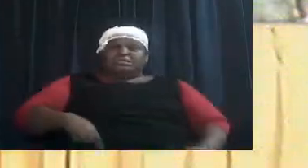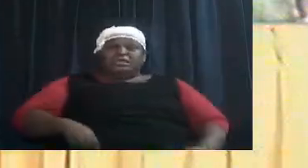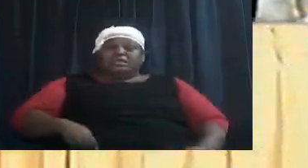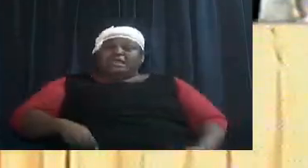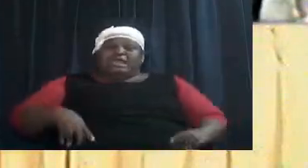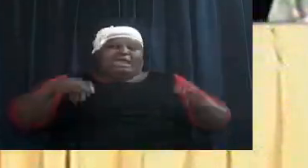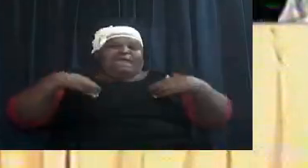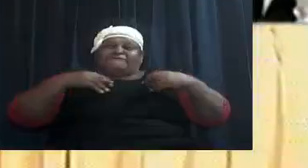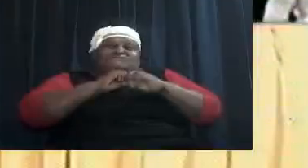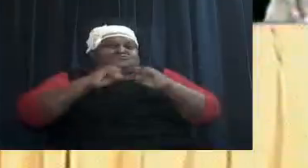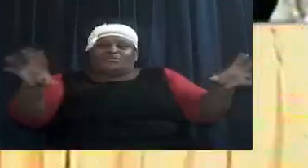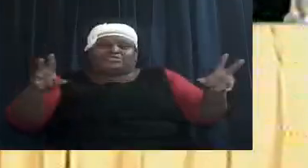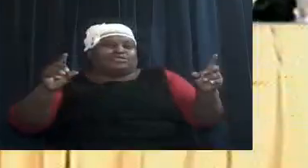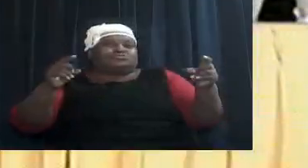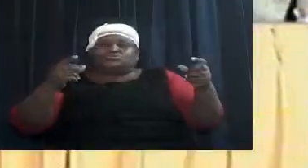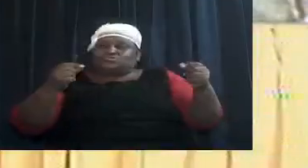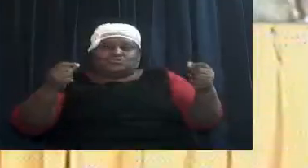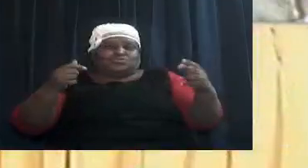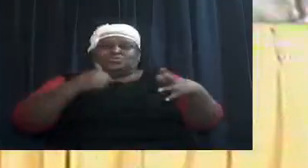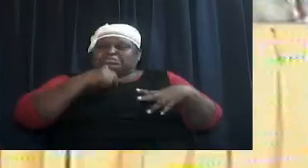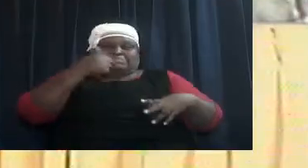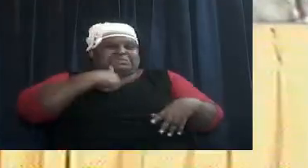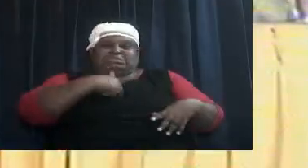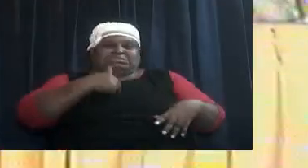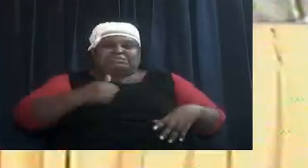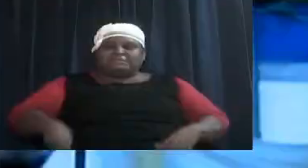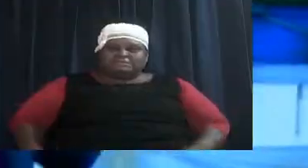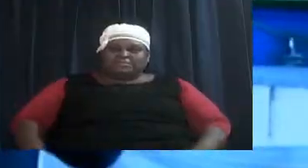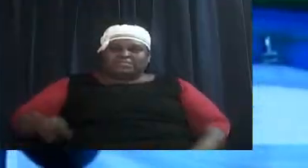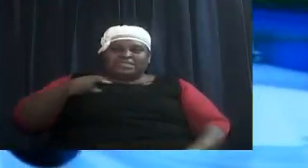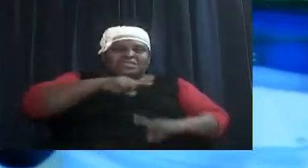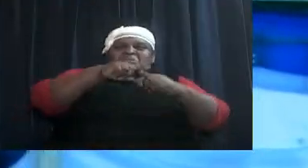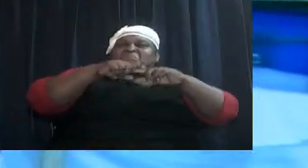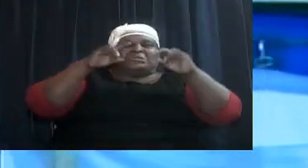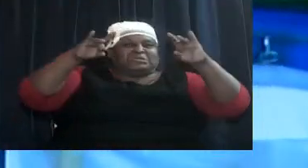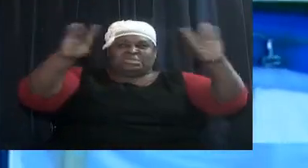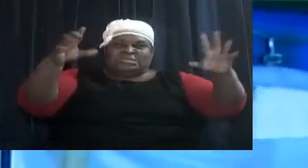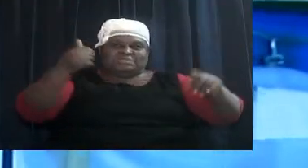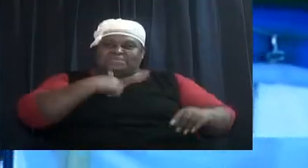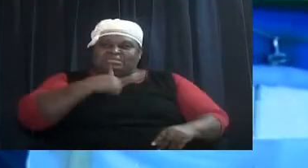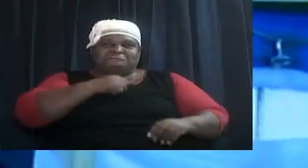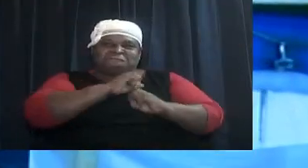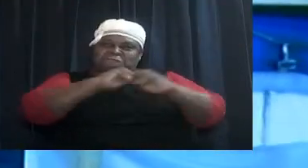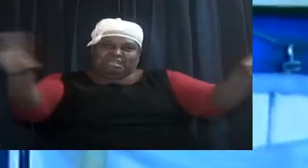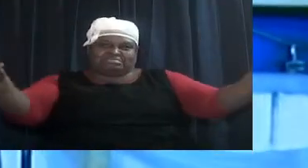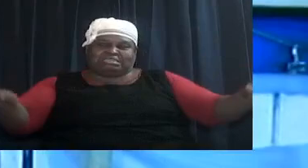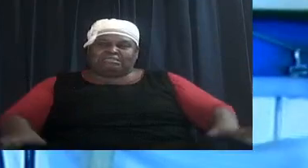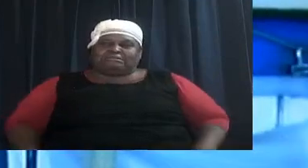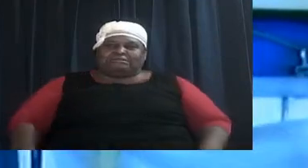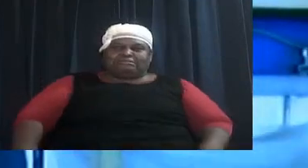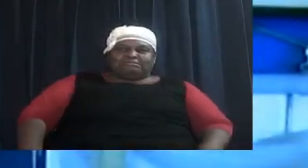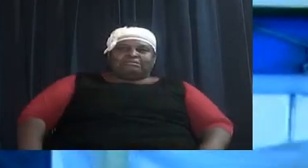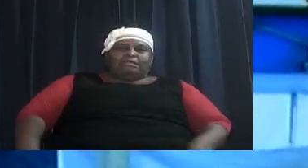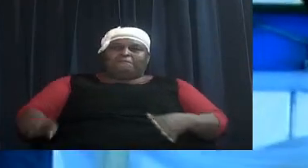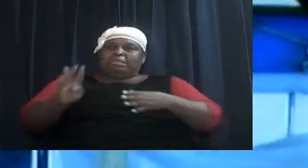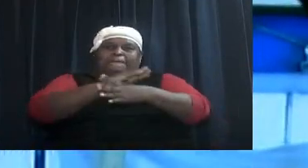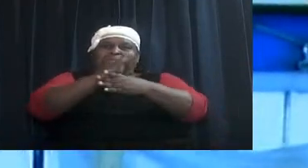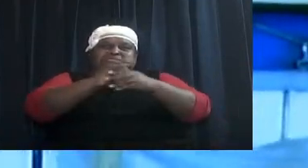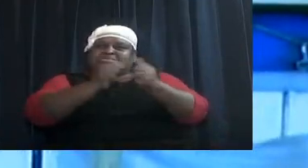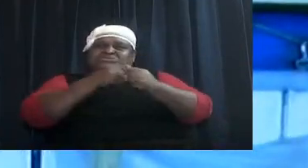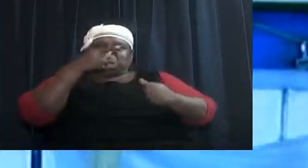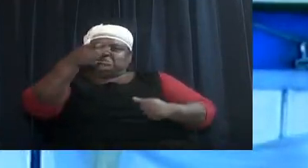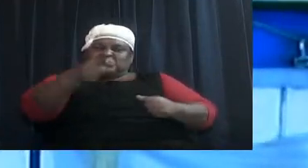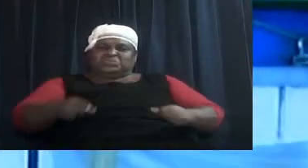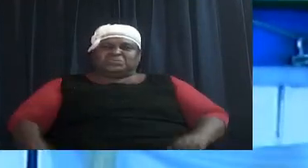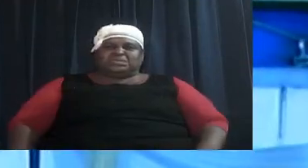me. But at the moment, you're not even in my thought. You're not even in my mind. Me no business with you.